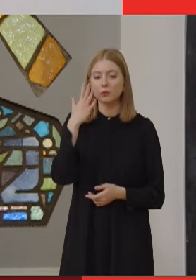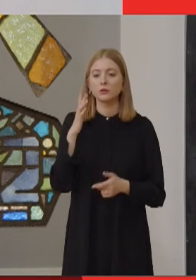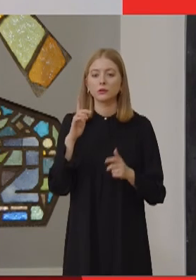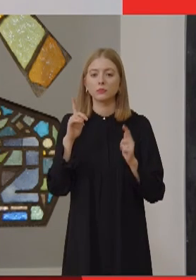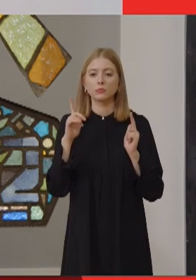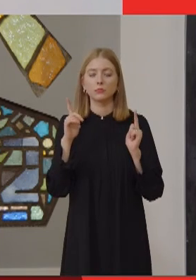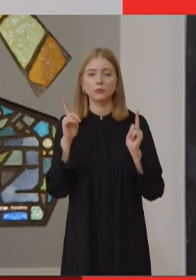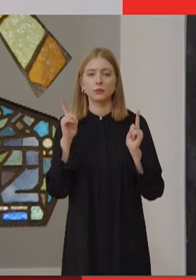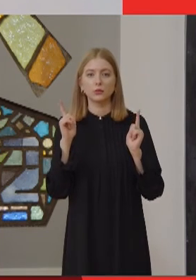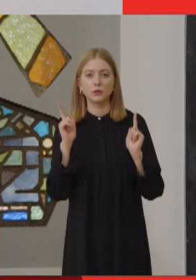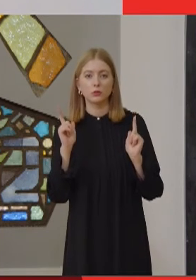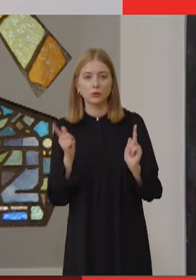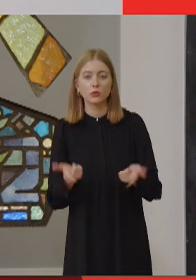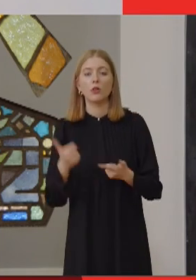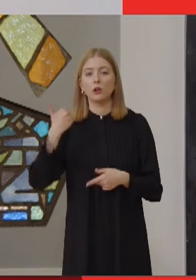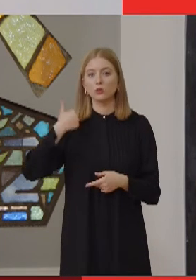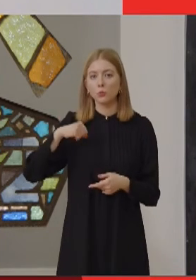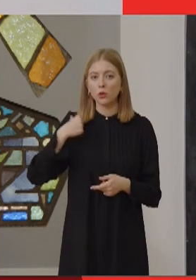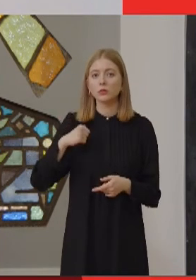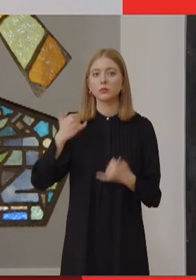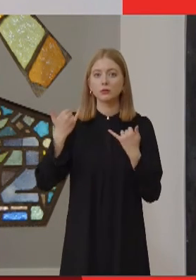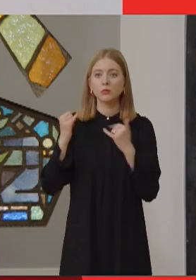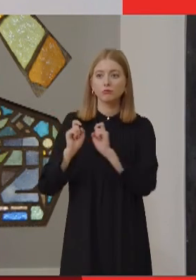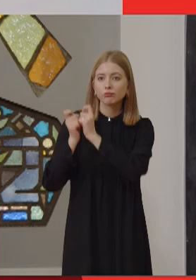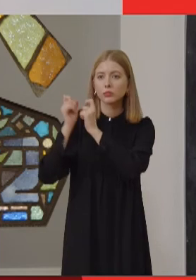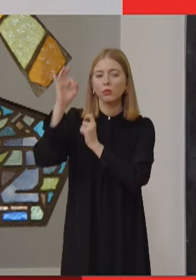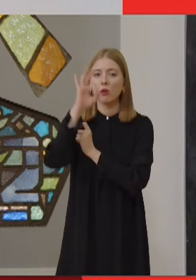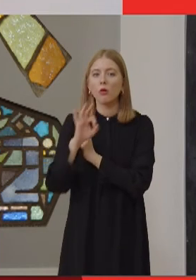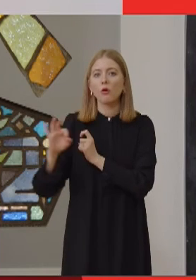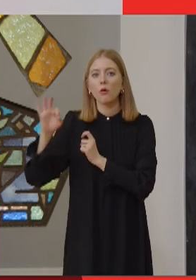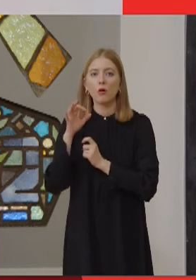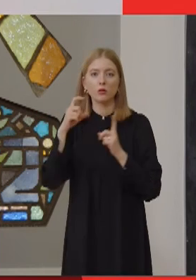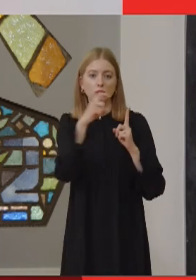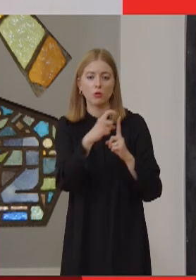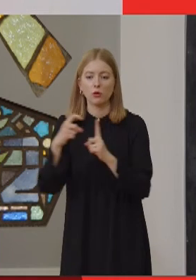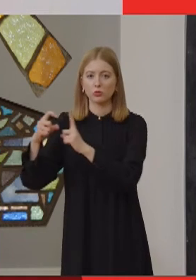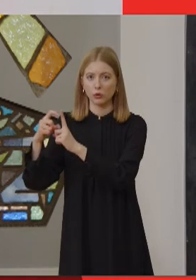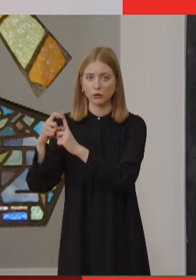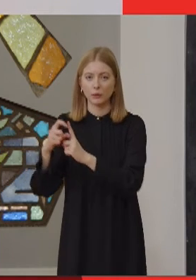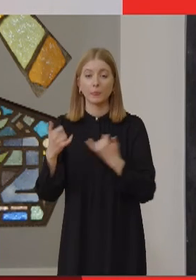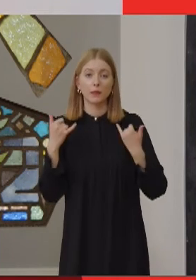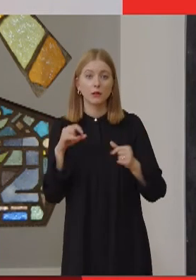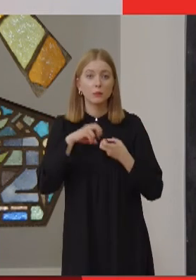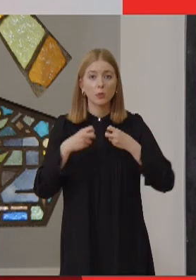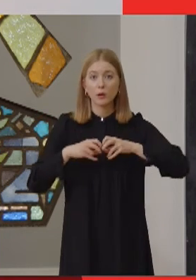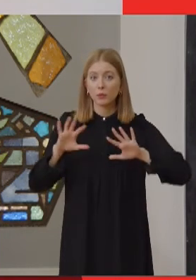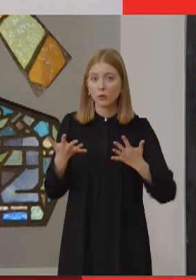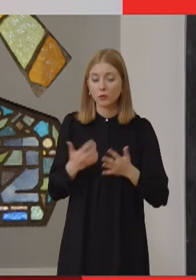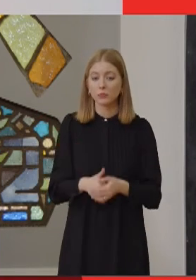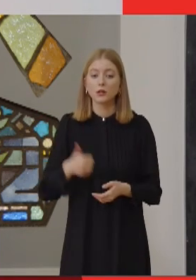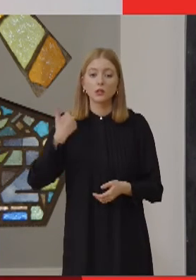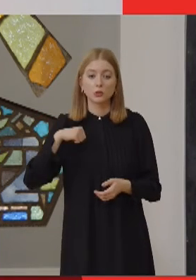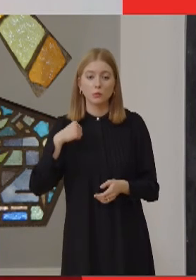might criticize me, but people very often argue